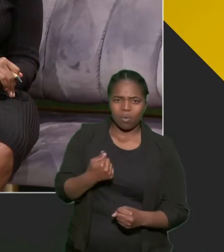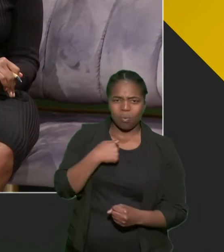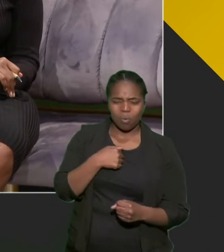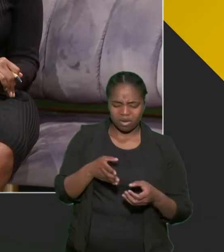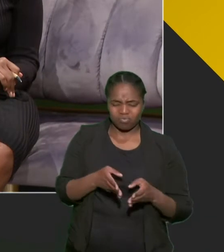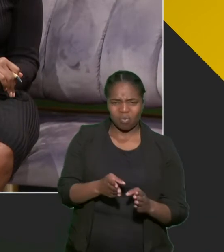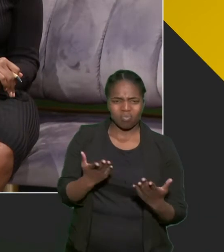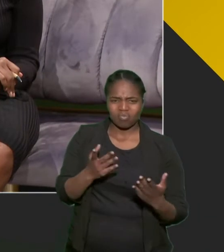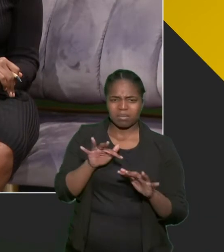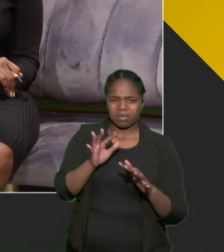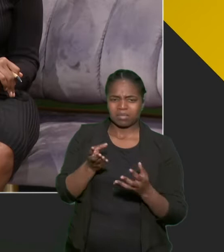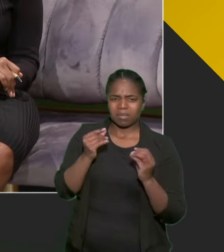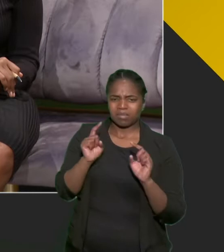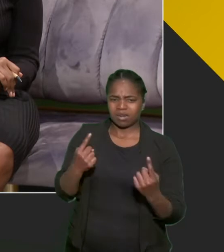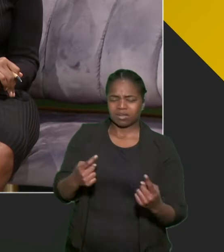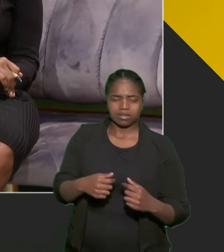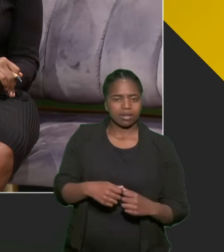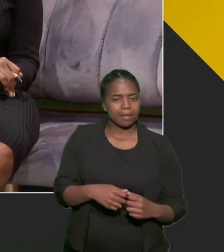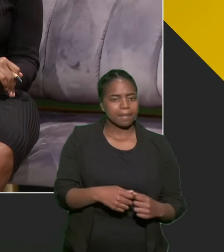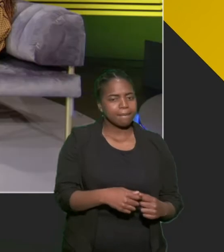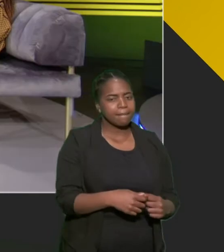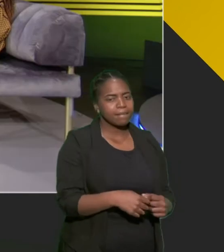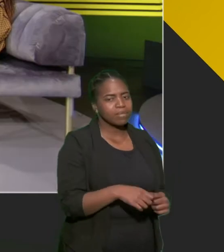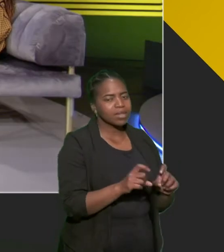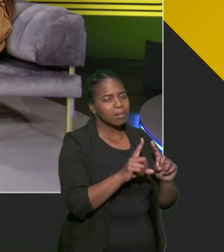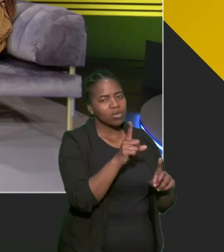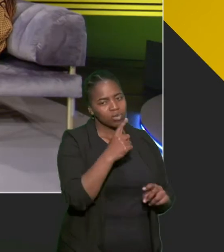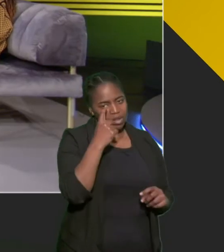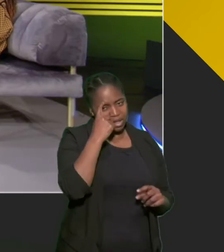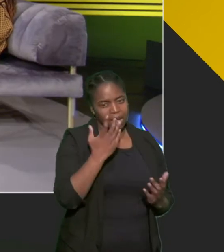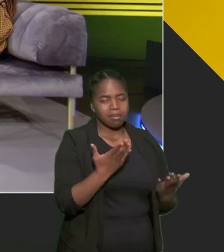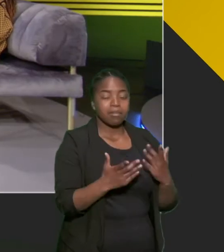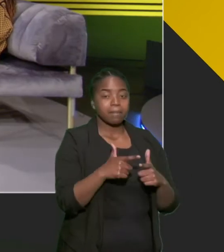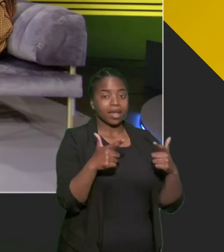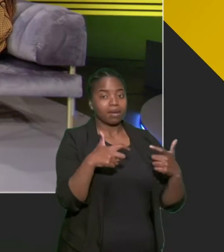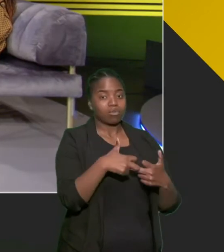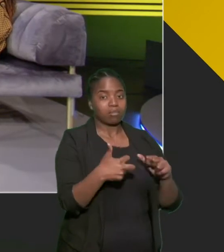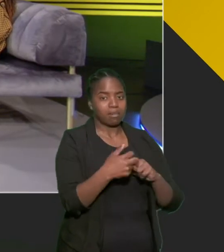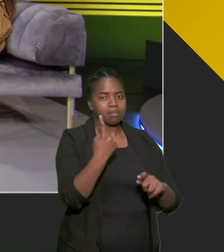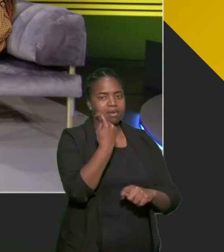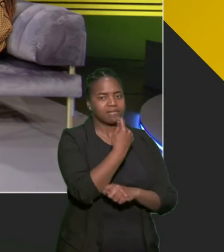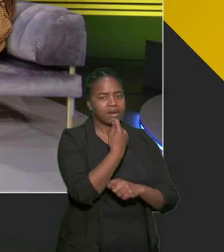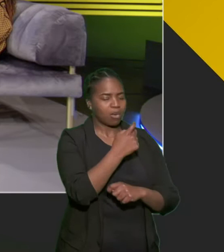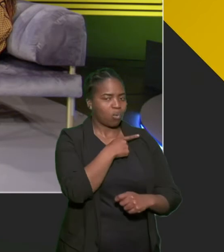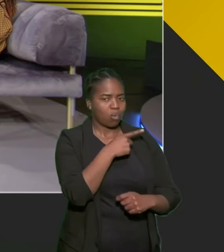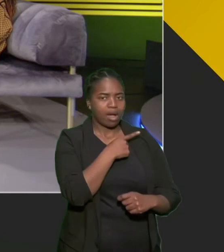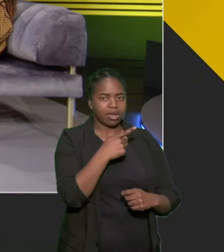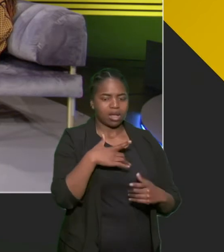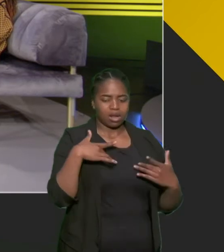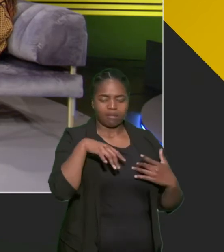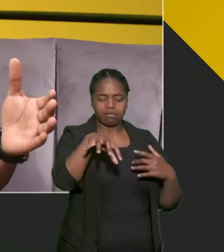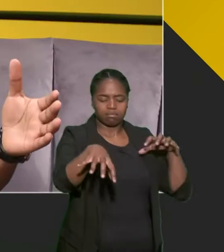and the way in which the topography of the government. Would you not think, Wuti, it would not be a big problem in Makaya because of the reality